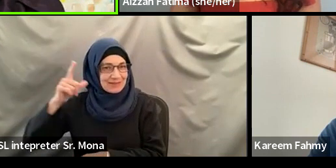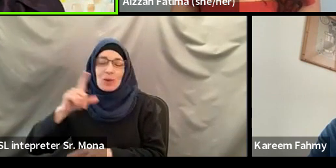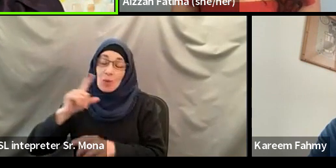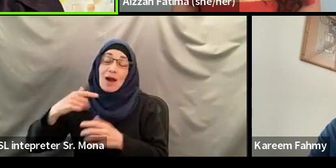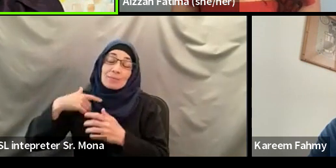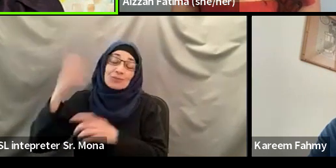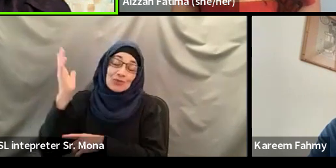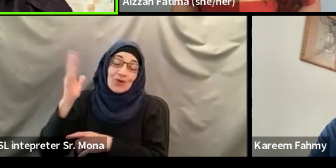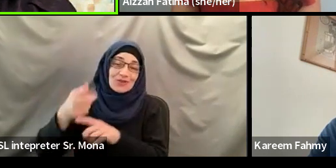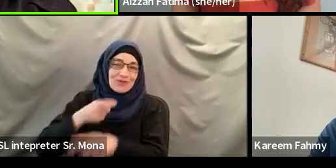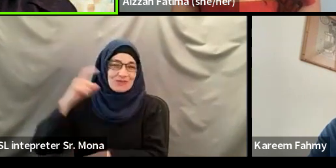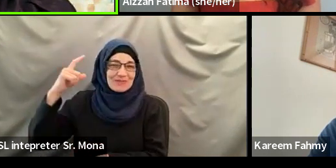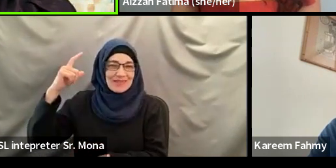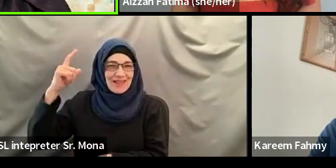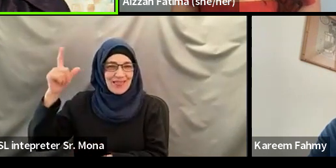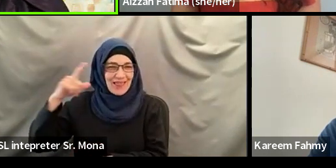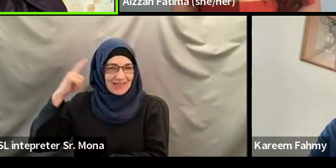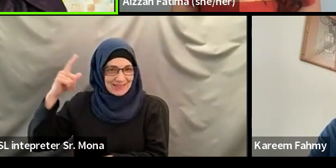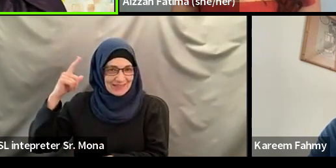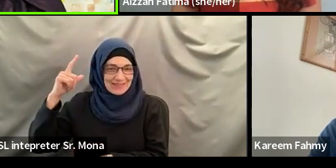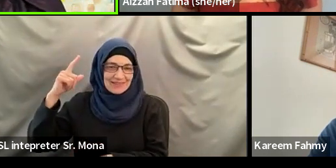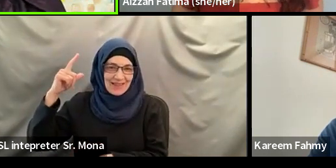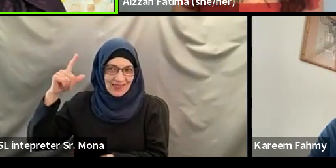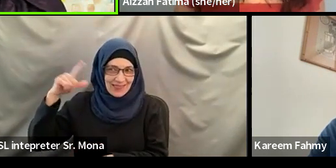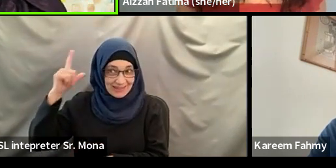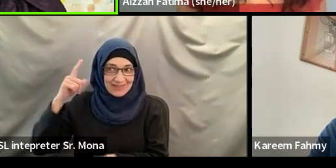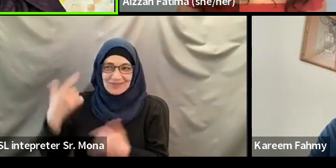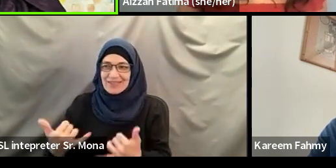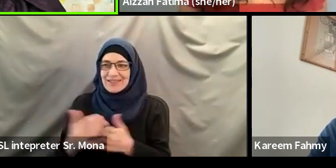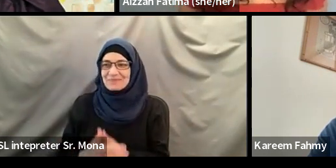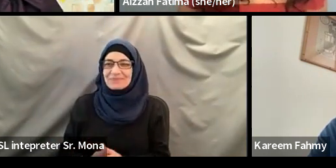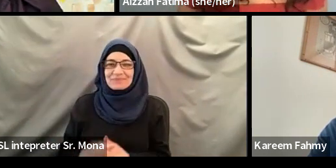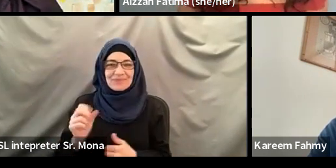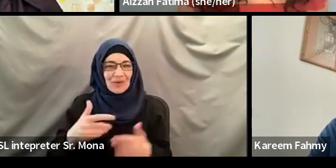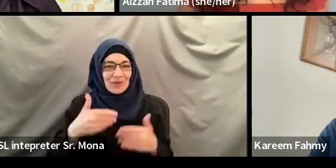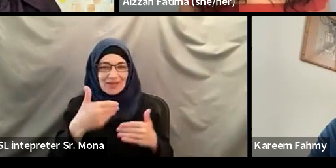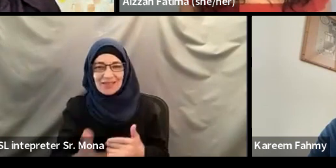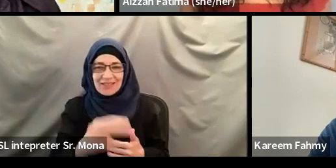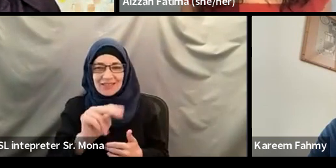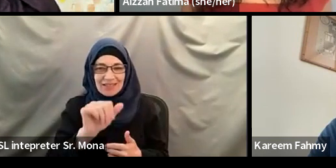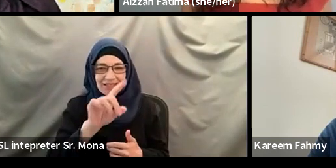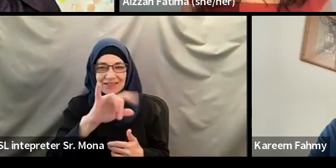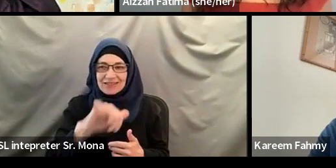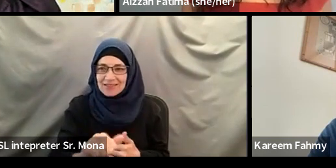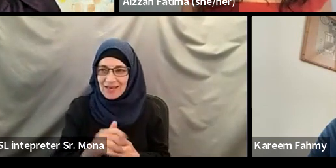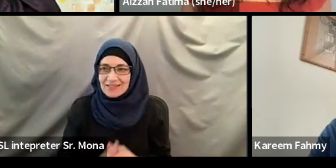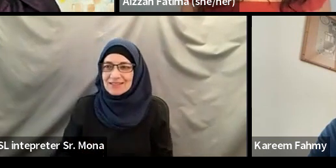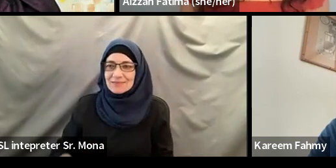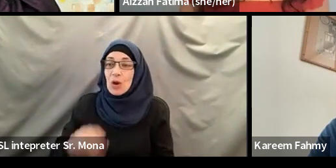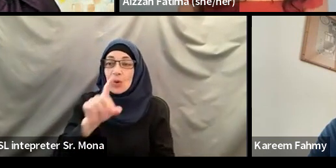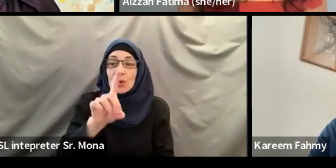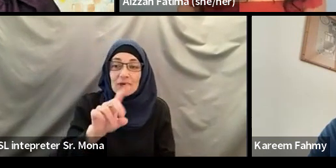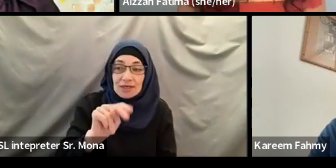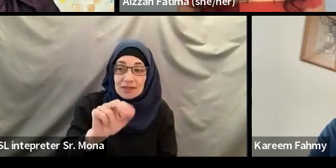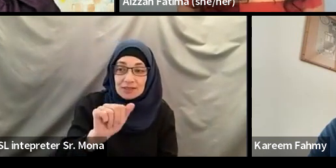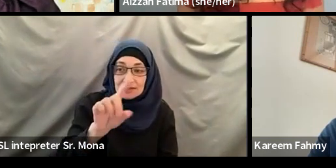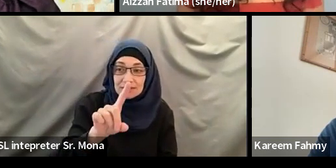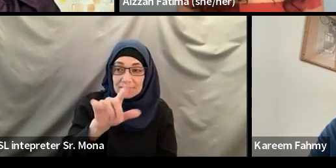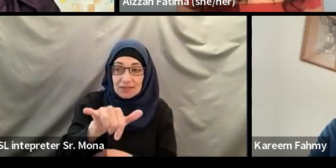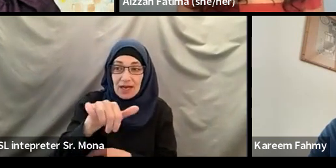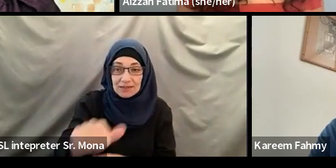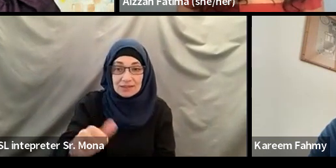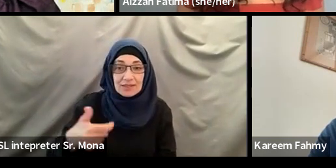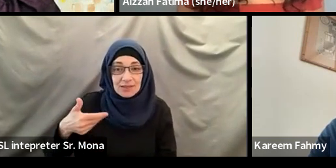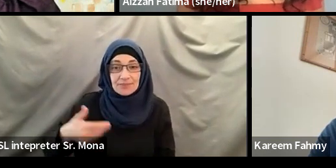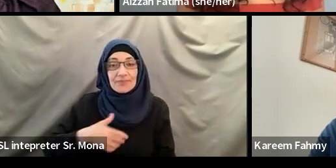Wonderful. Thank you, Hamad. Nadia, you're next. Hi, my name is Nadia Noman. My pronouns are she, they. I am also based